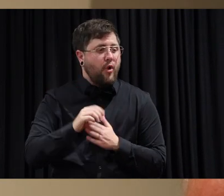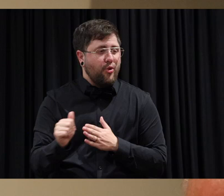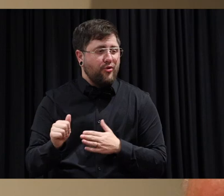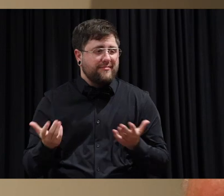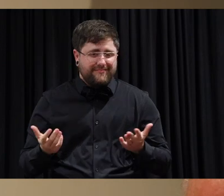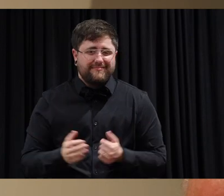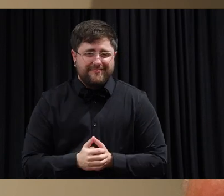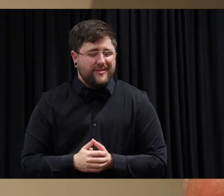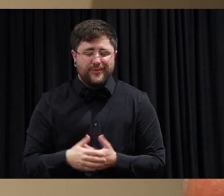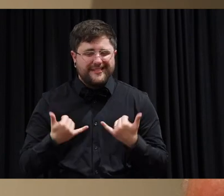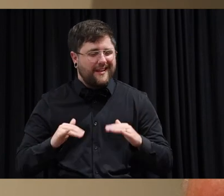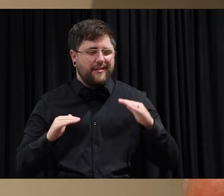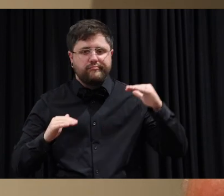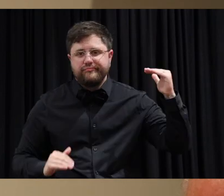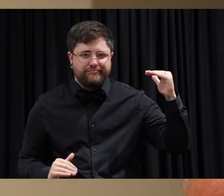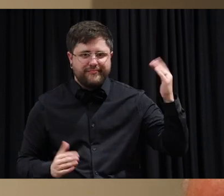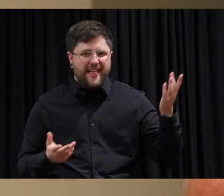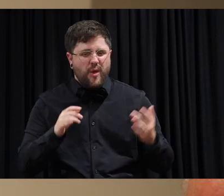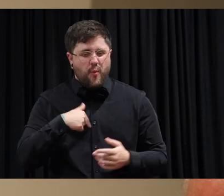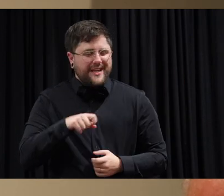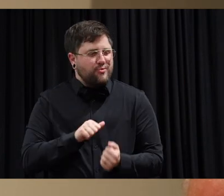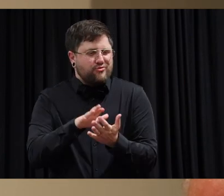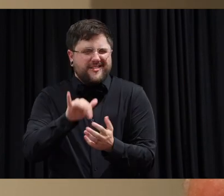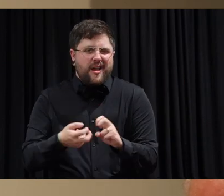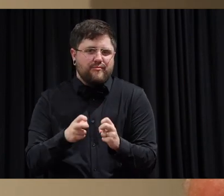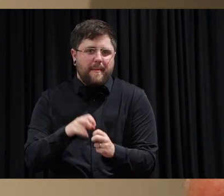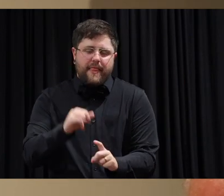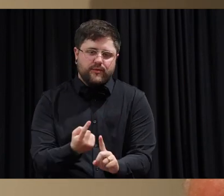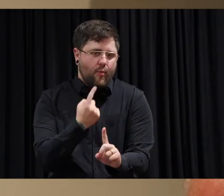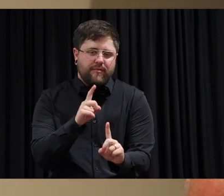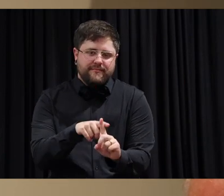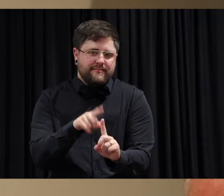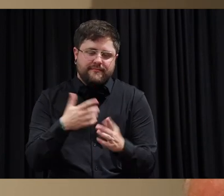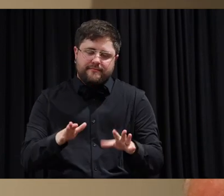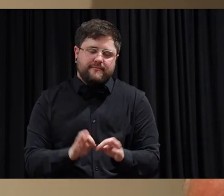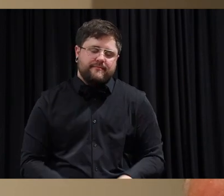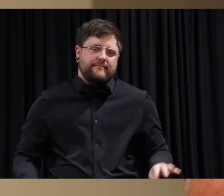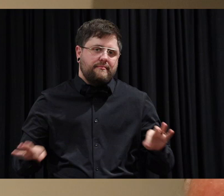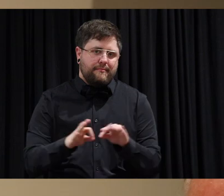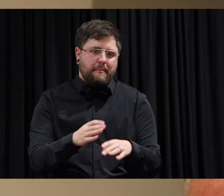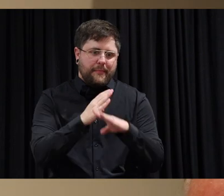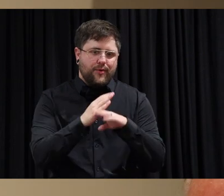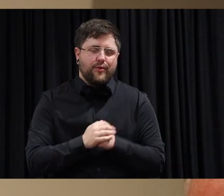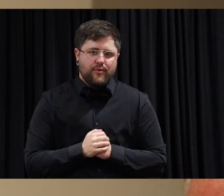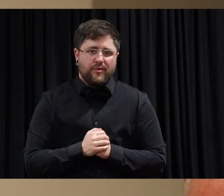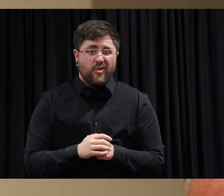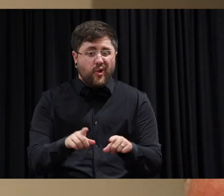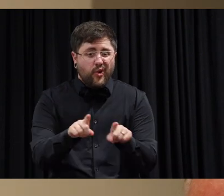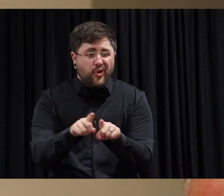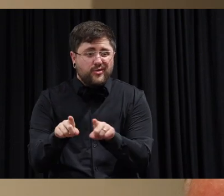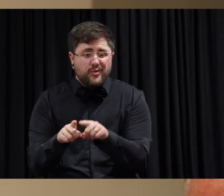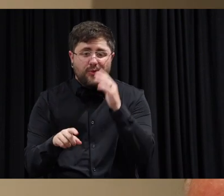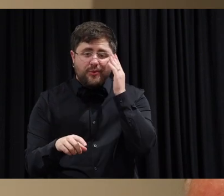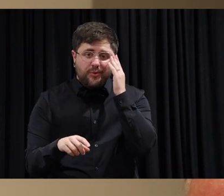So there's still a pay equity gap that has to be addressed. So that's one thing. That's one critical barrier. And then on top of that, again,